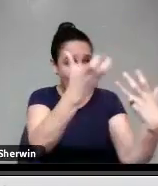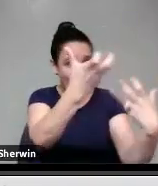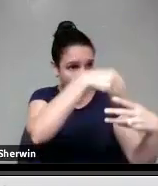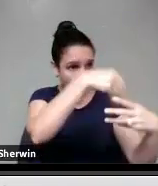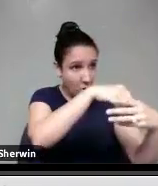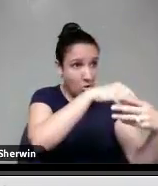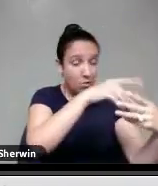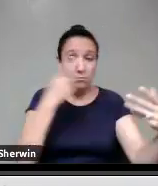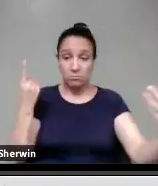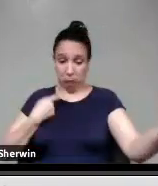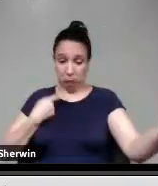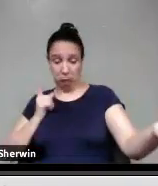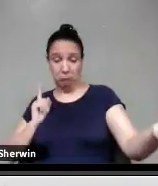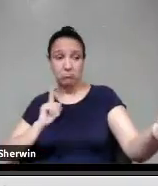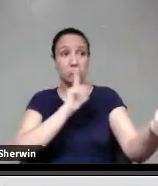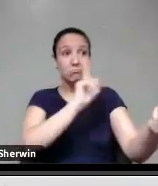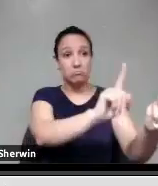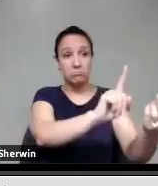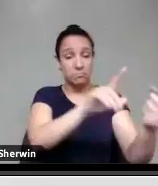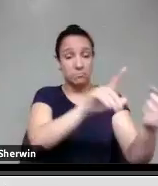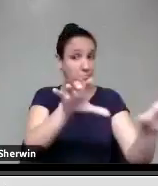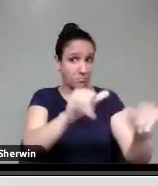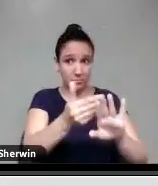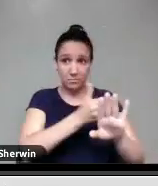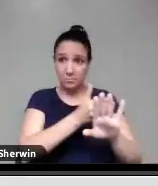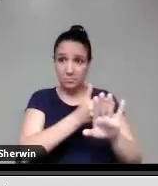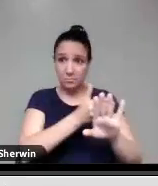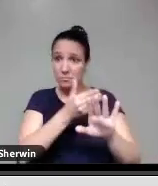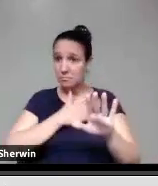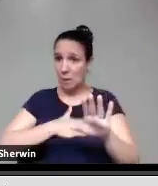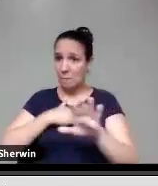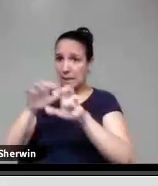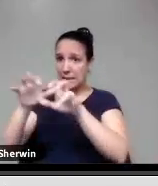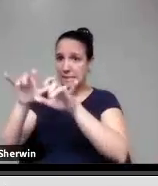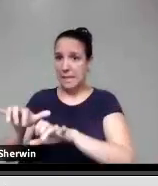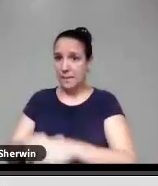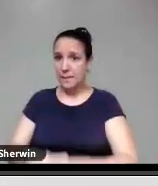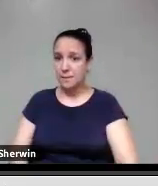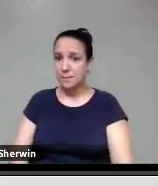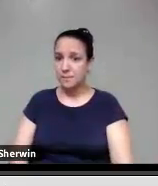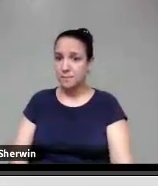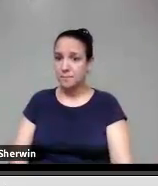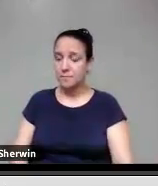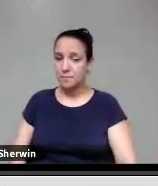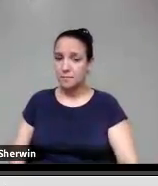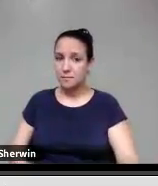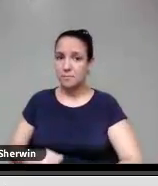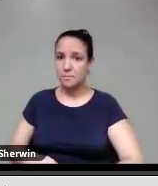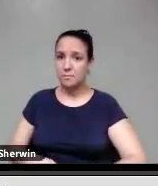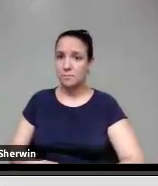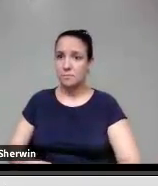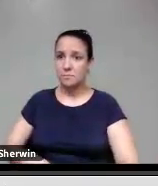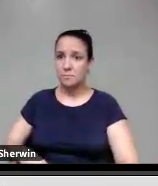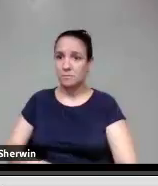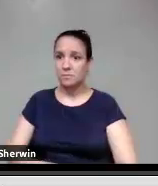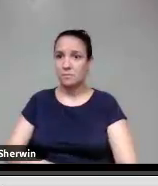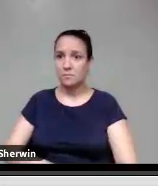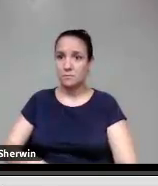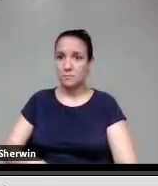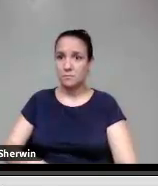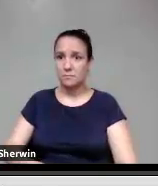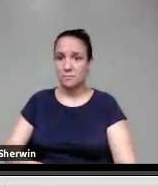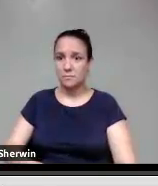process of what you would like to program and so forth? Would you type that into the chat box? Has anybody gone out to any specific group to try to